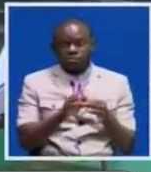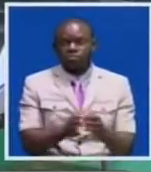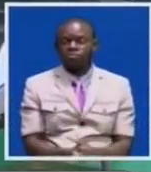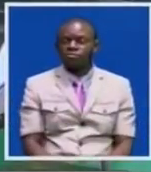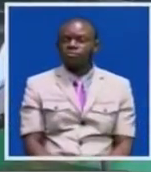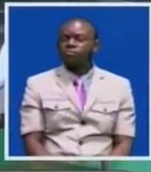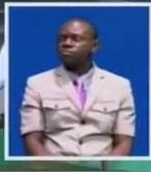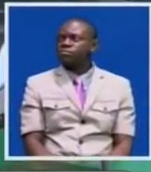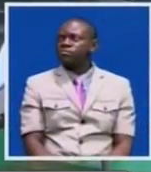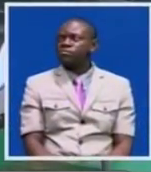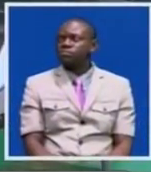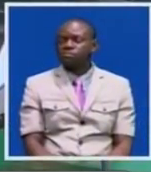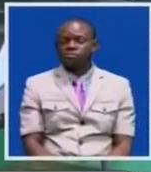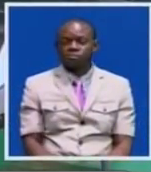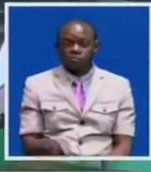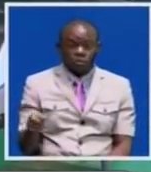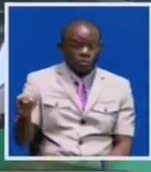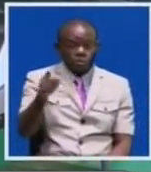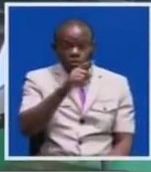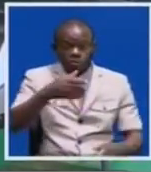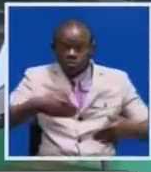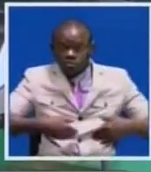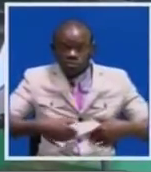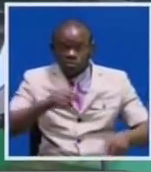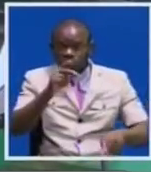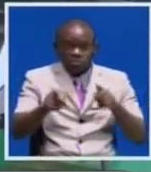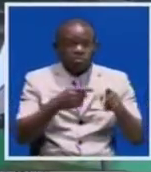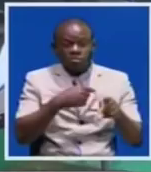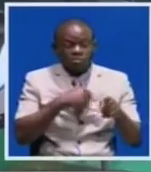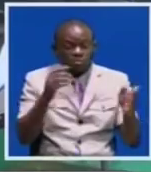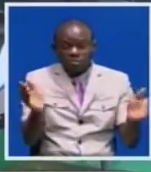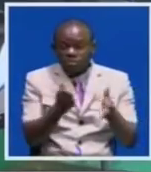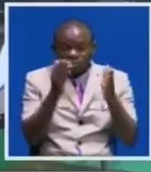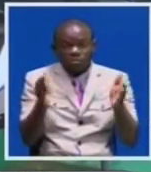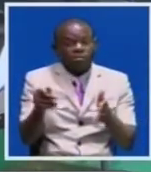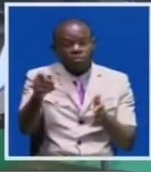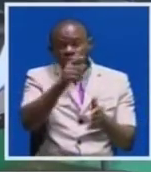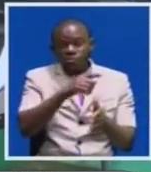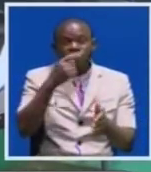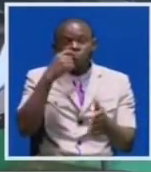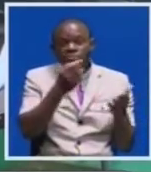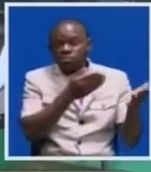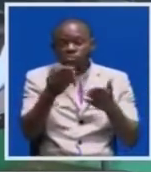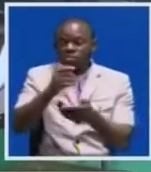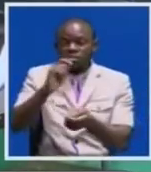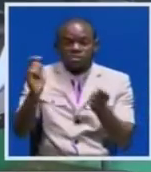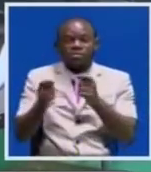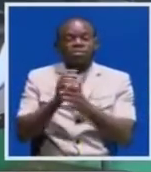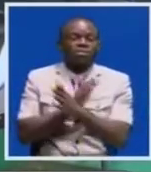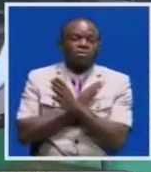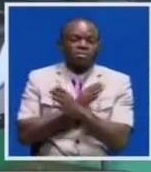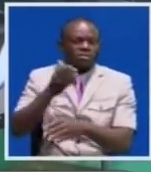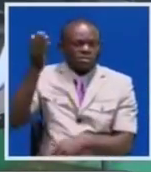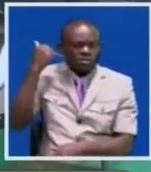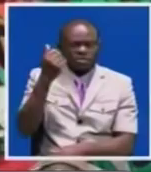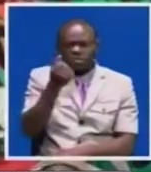I challenge you young people to be ambassadors of change, as the youth of 1964 and